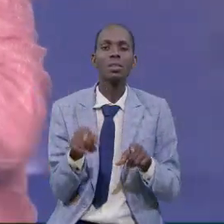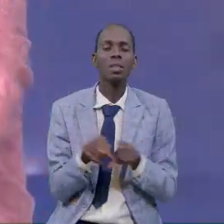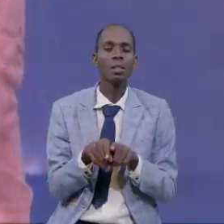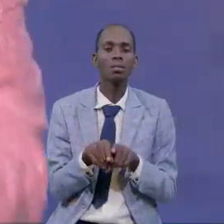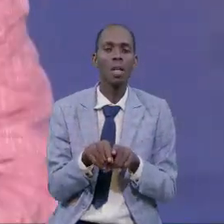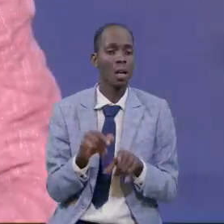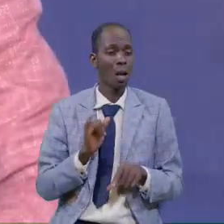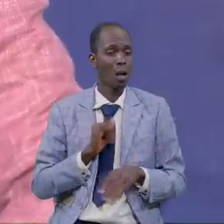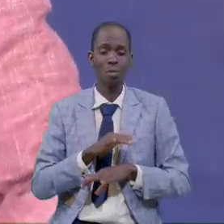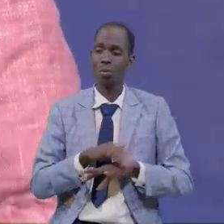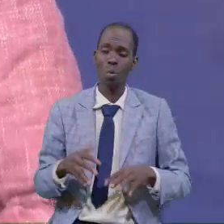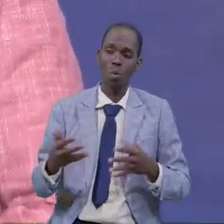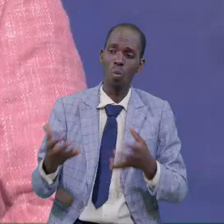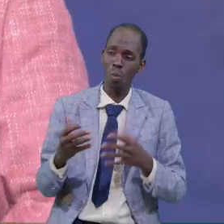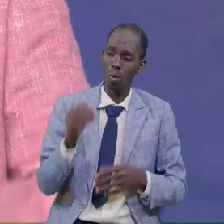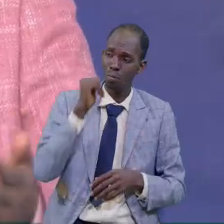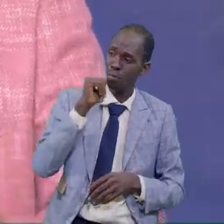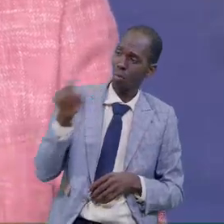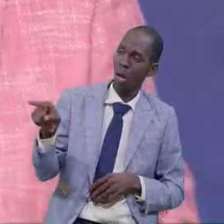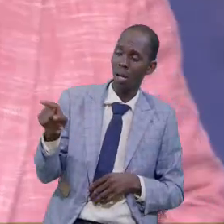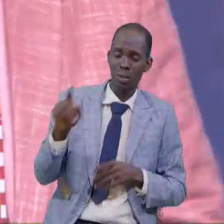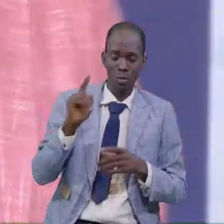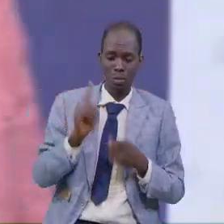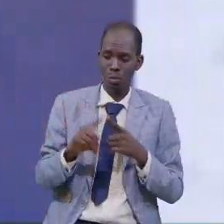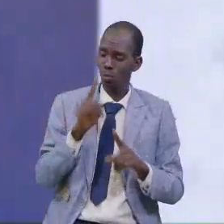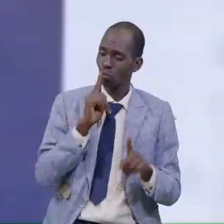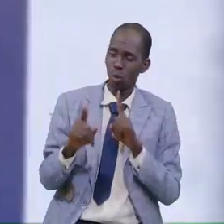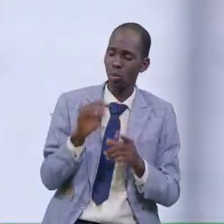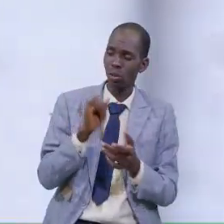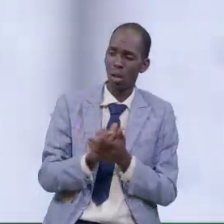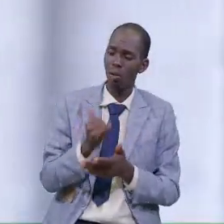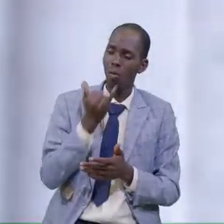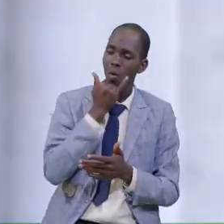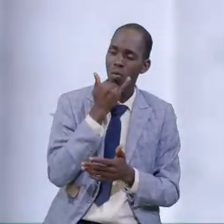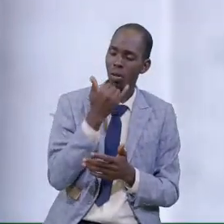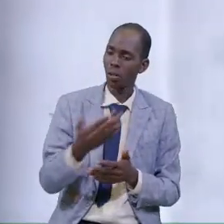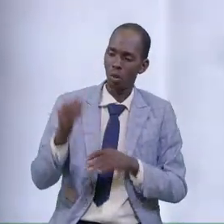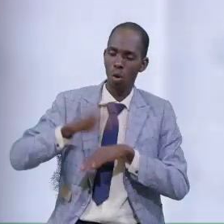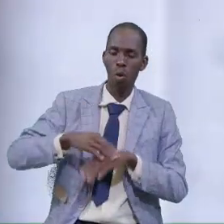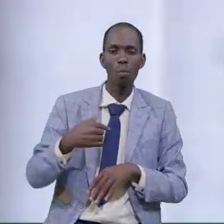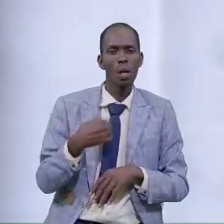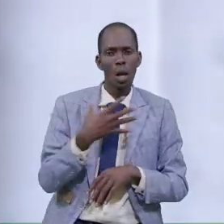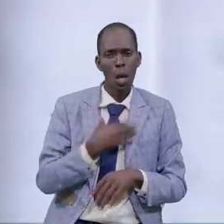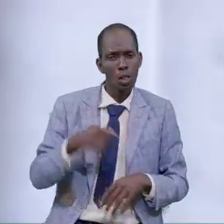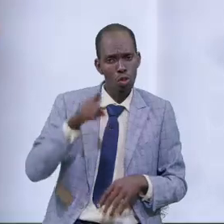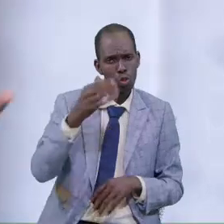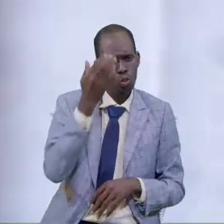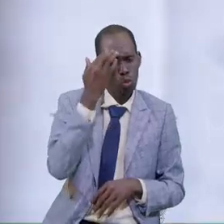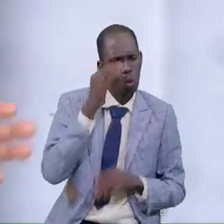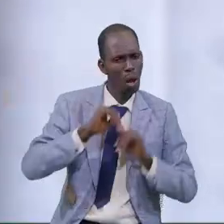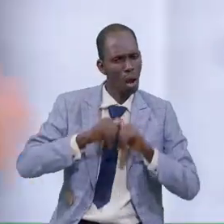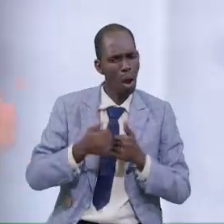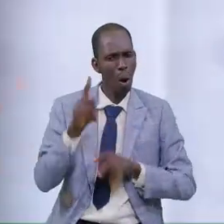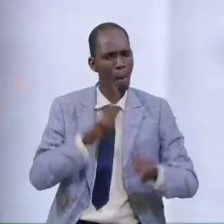to spill all the acid on me. And you know it, how people complain about